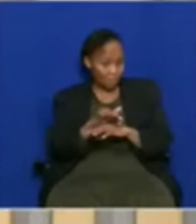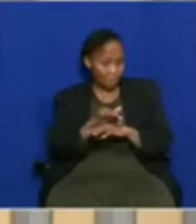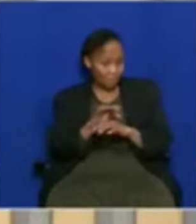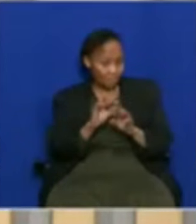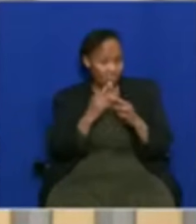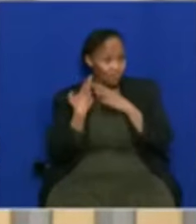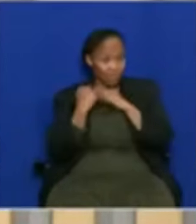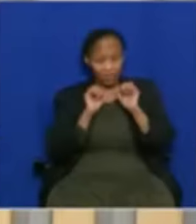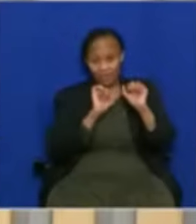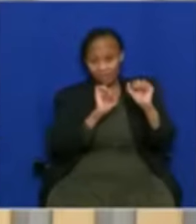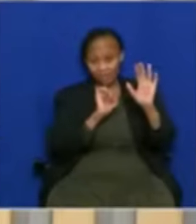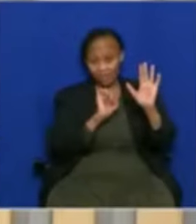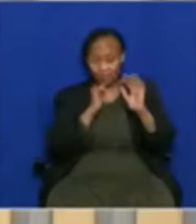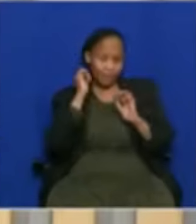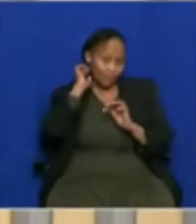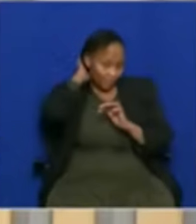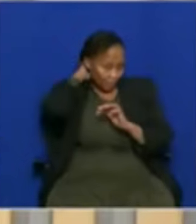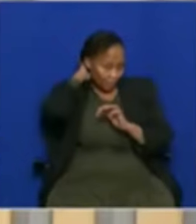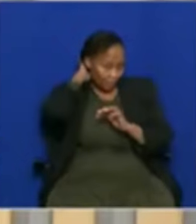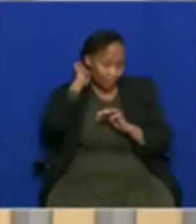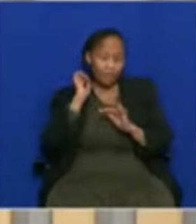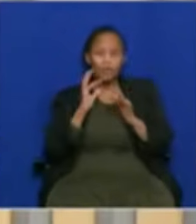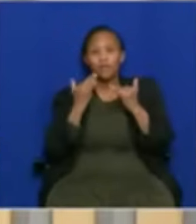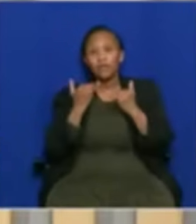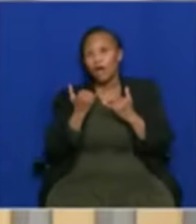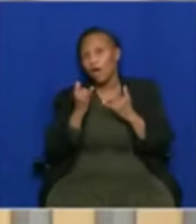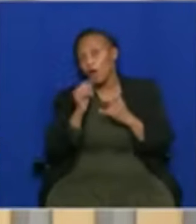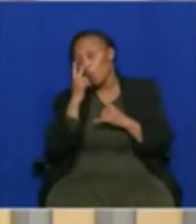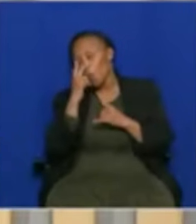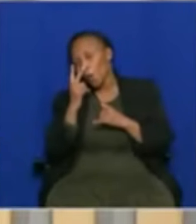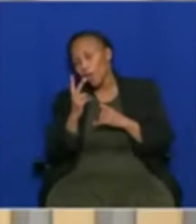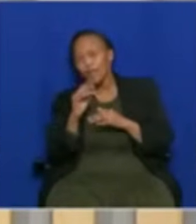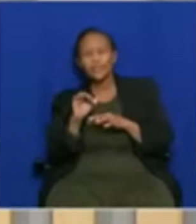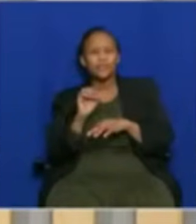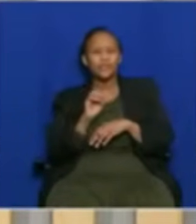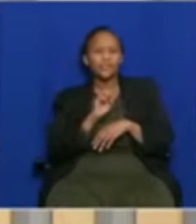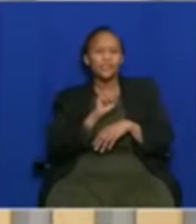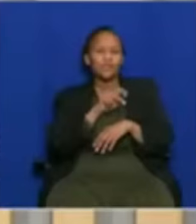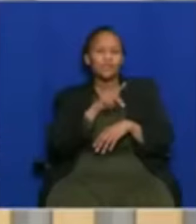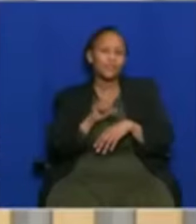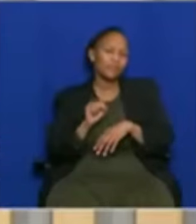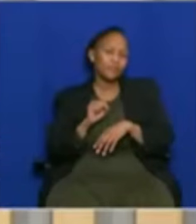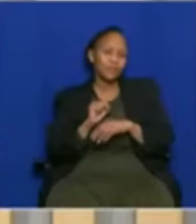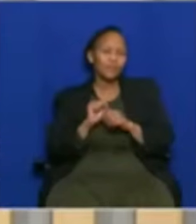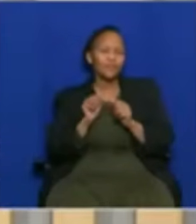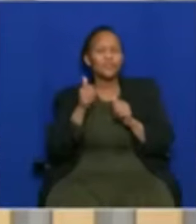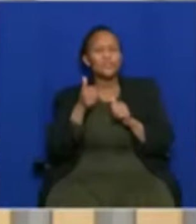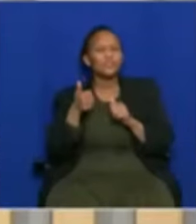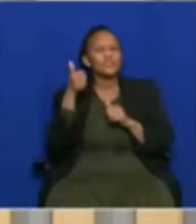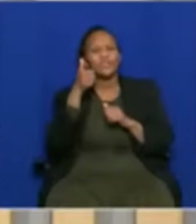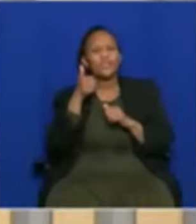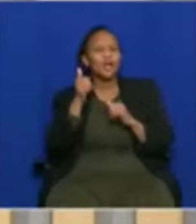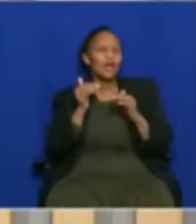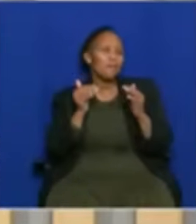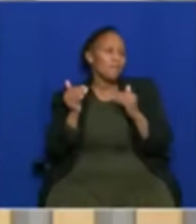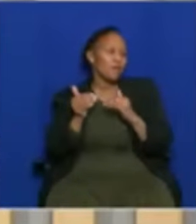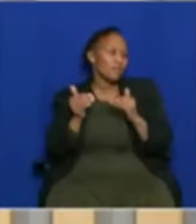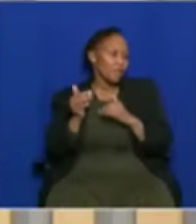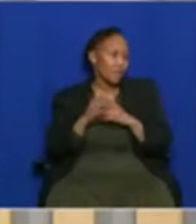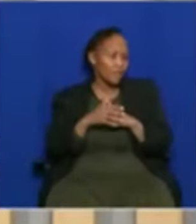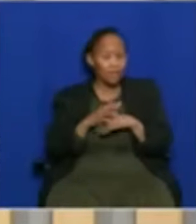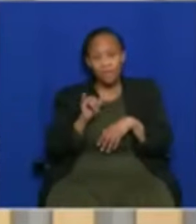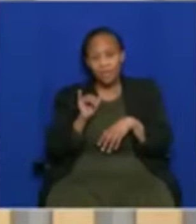and the number of senior managers, allow me to comment on this. when you look at the state of the national head